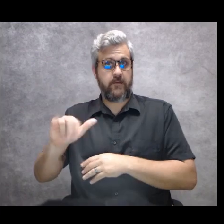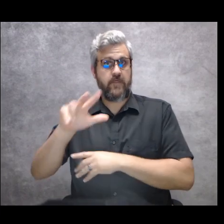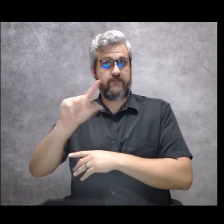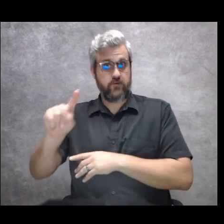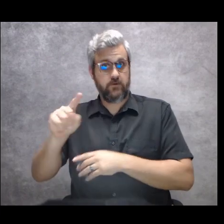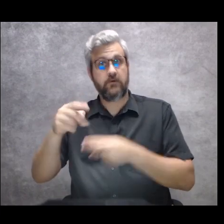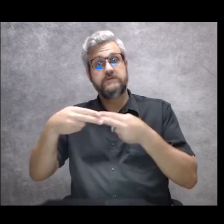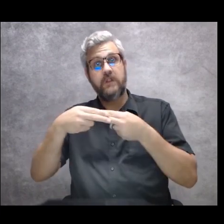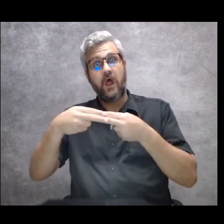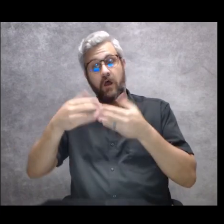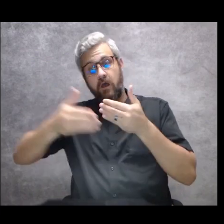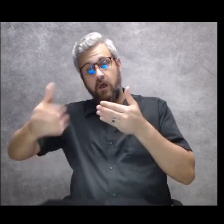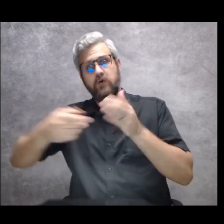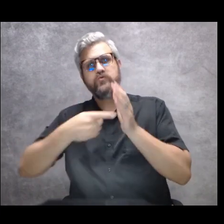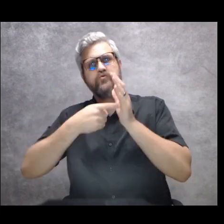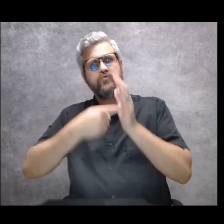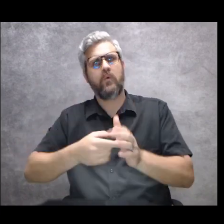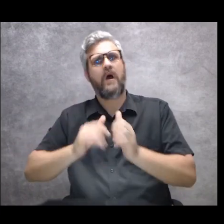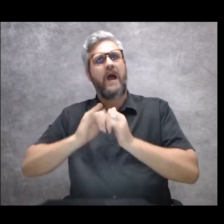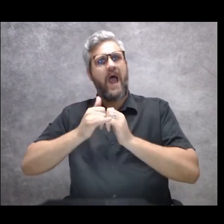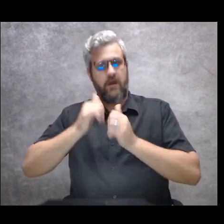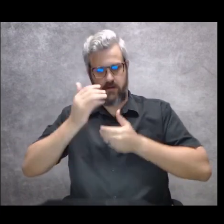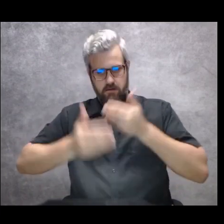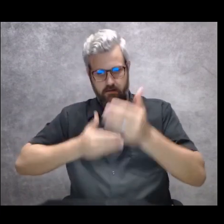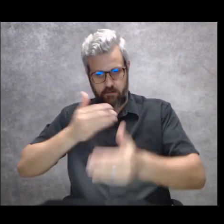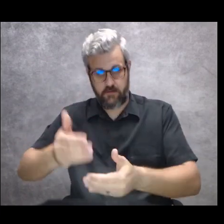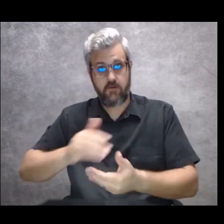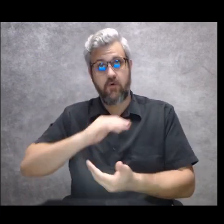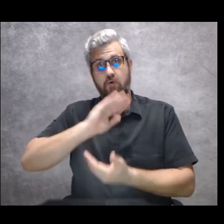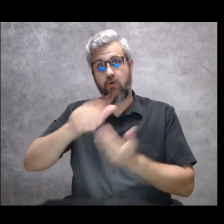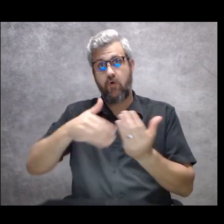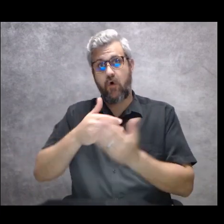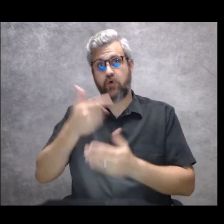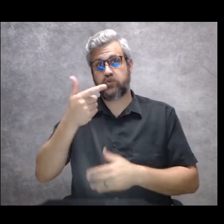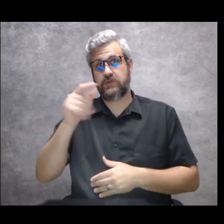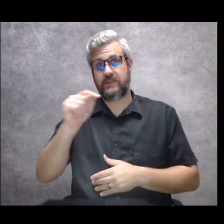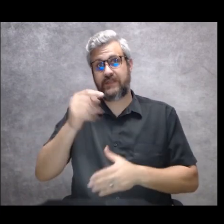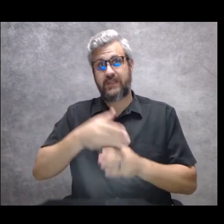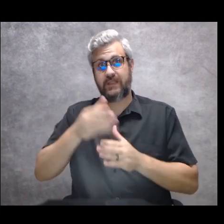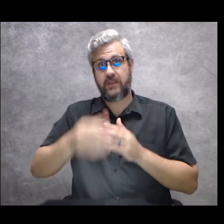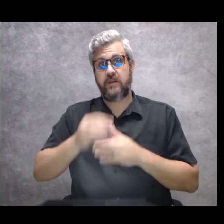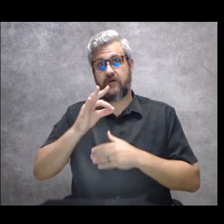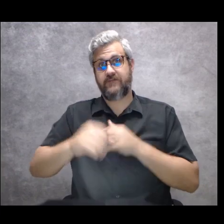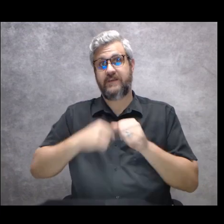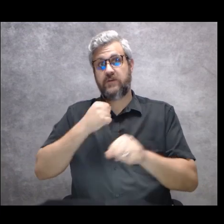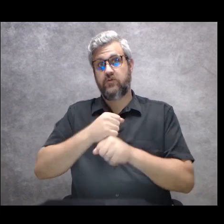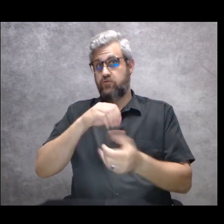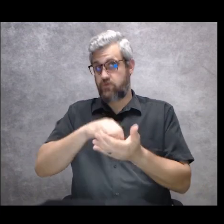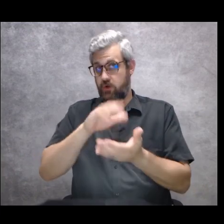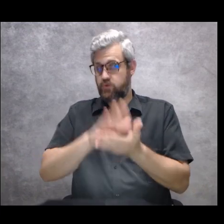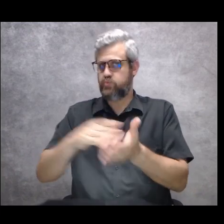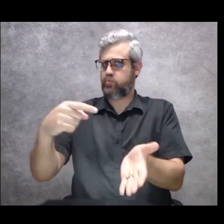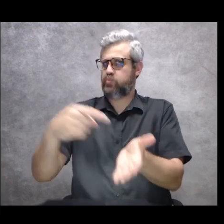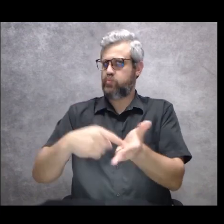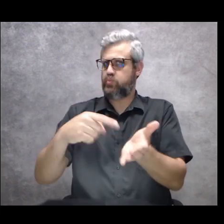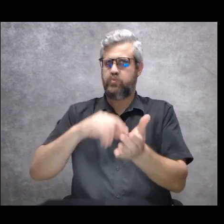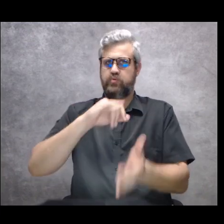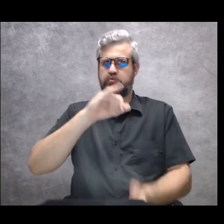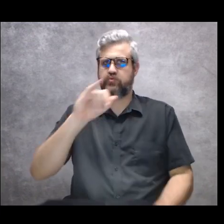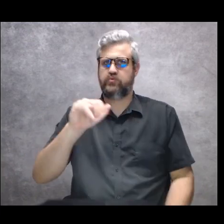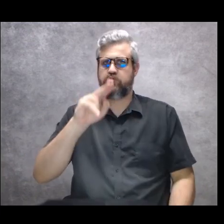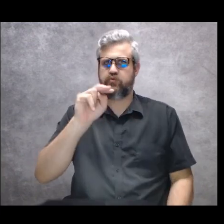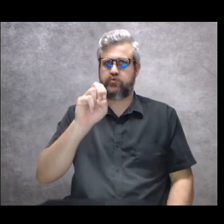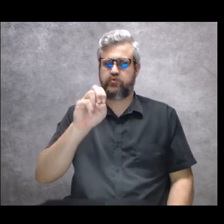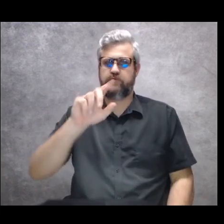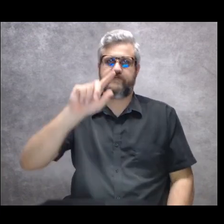slides will assist you with this process. All GT end-of-year records are due June the 1st. The last day